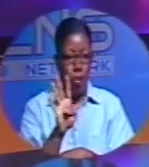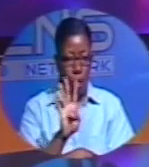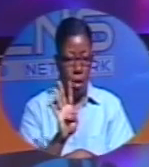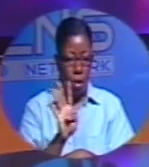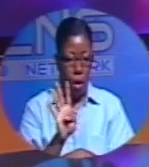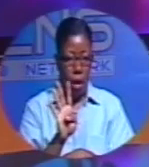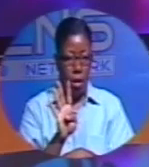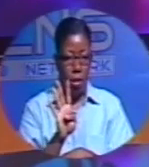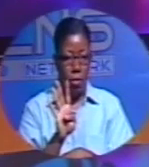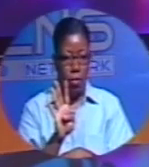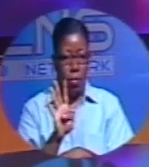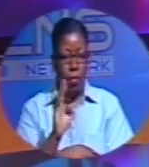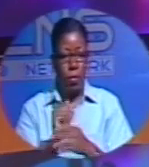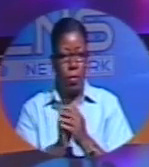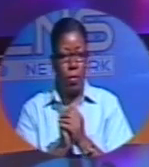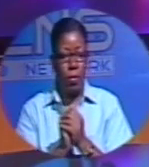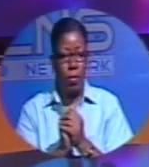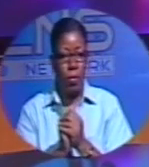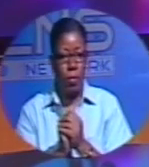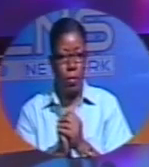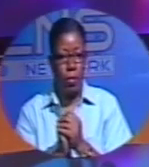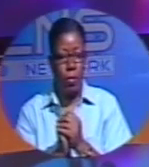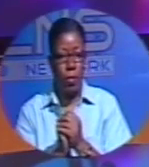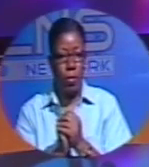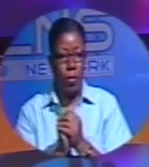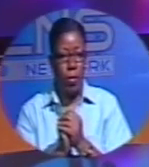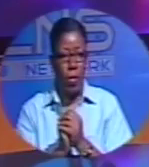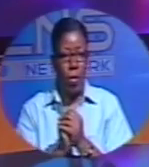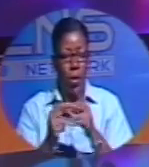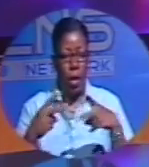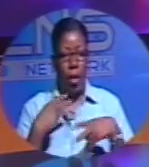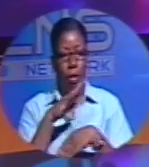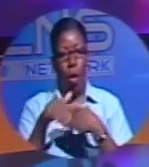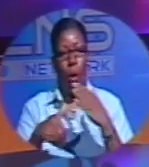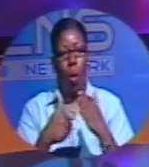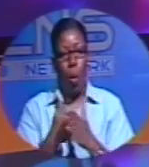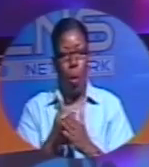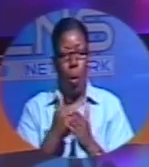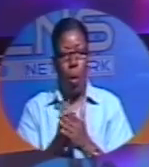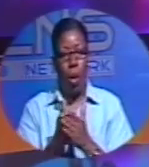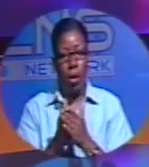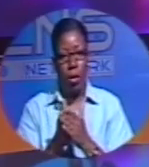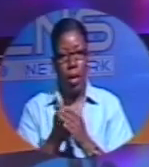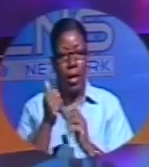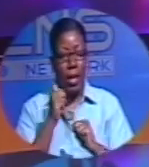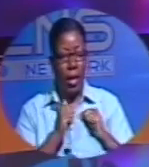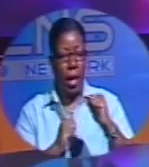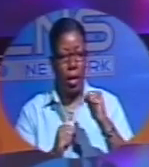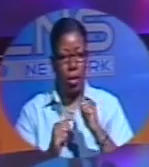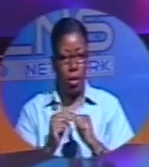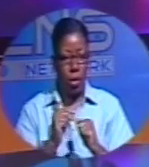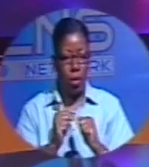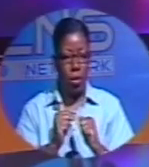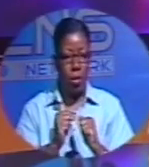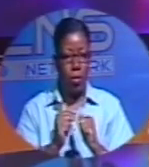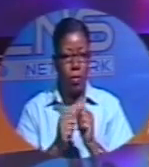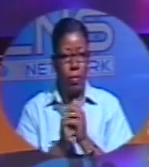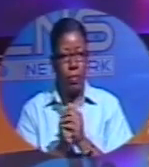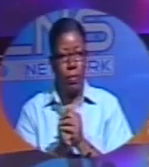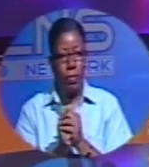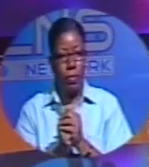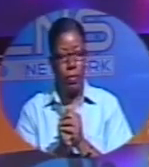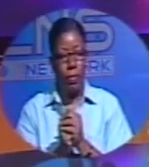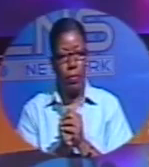have round-the-clock coverage starting tomorrow as well with all the action throughout all 27 disciplines being contested at the